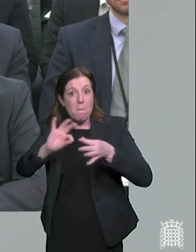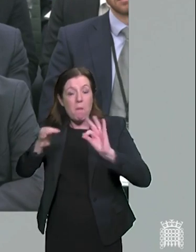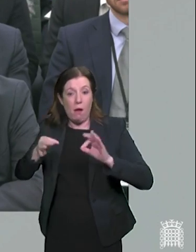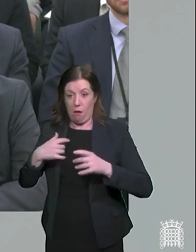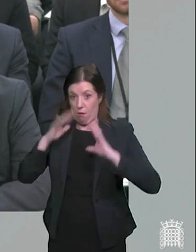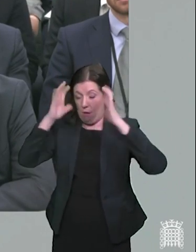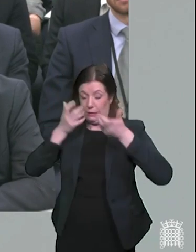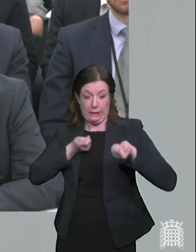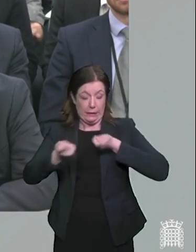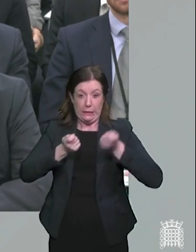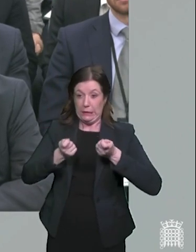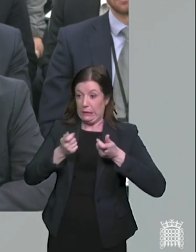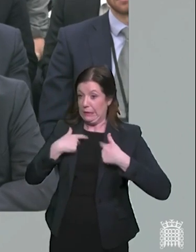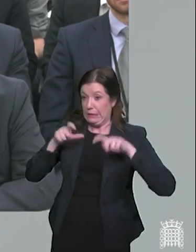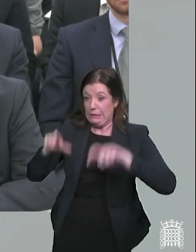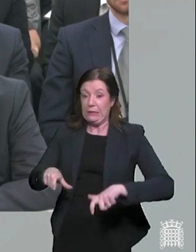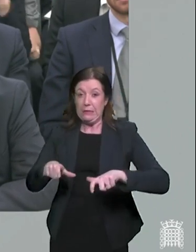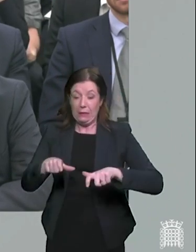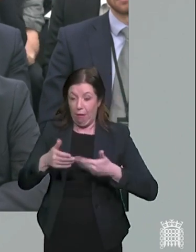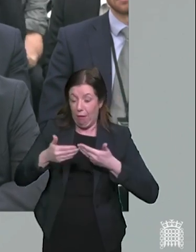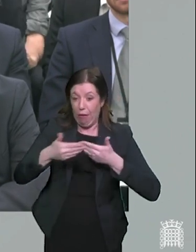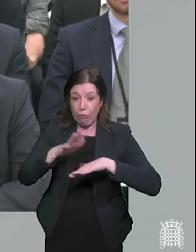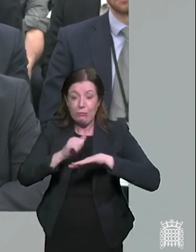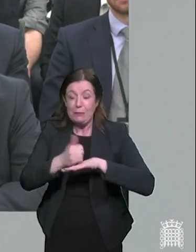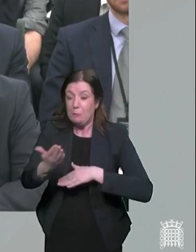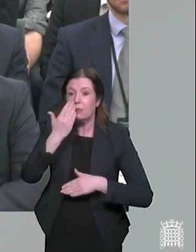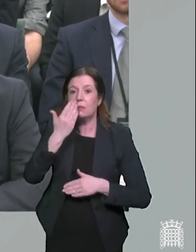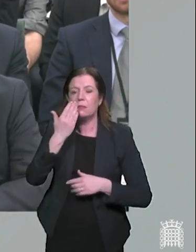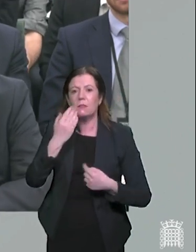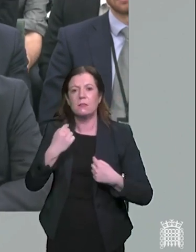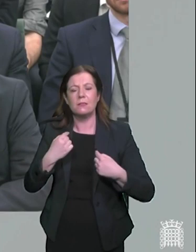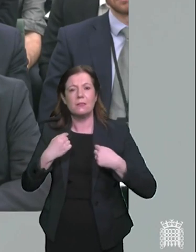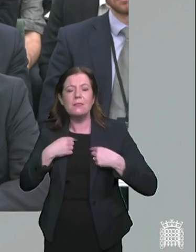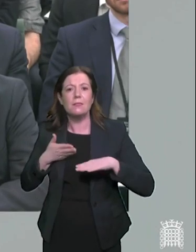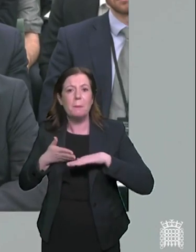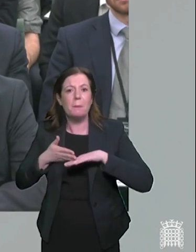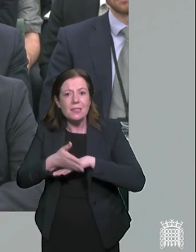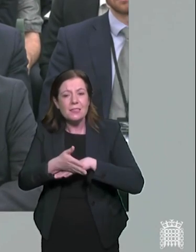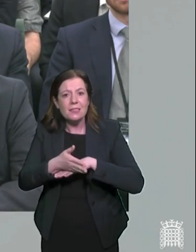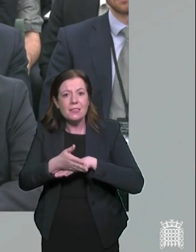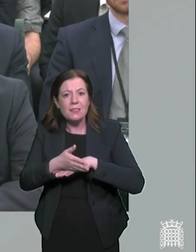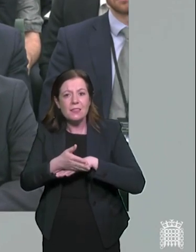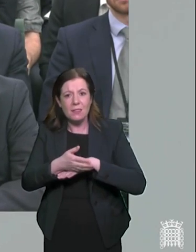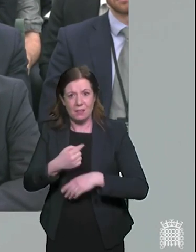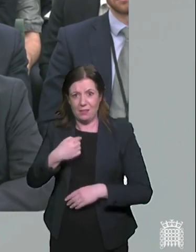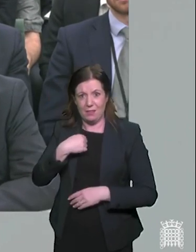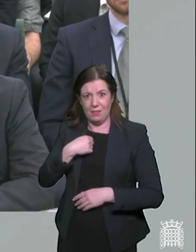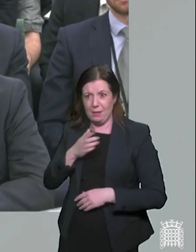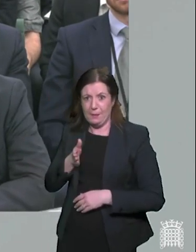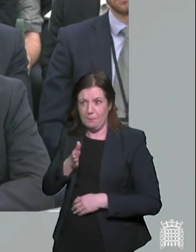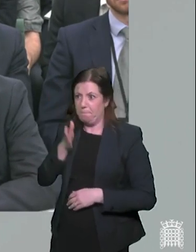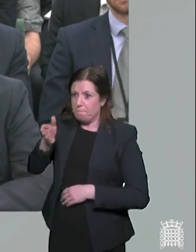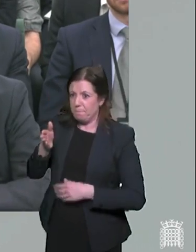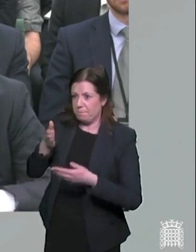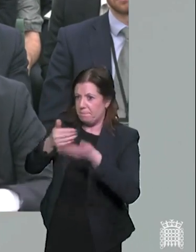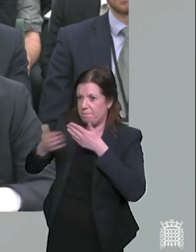clamour for restrictions on another Christmas. I could not drop what I was doing, get up and go and institute a personal